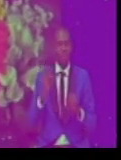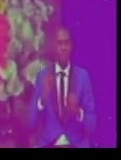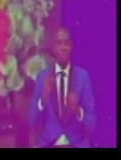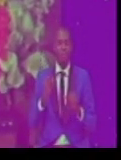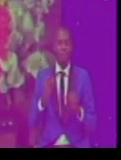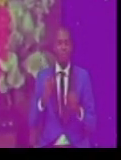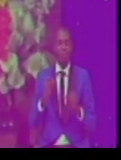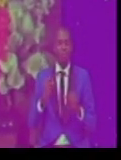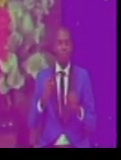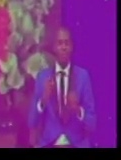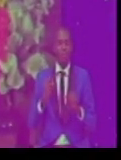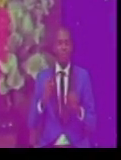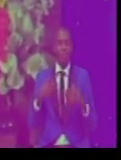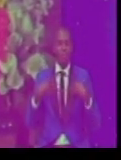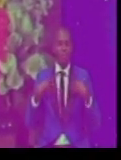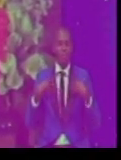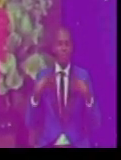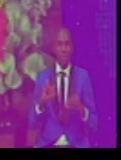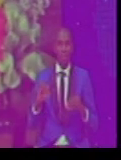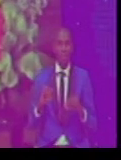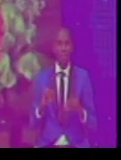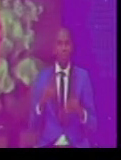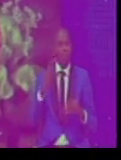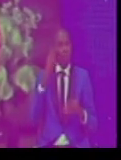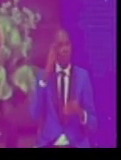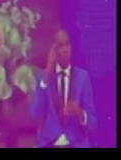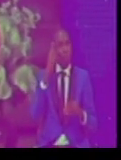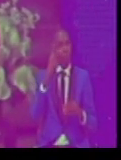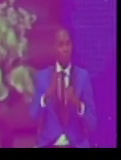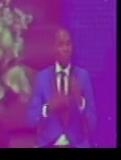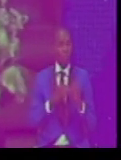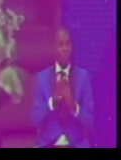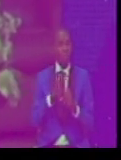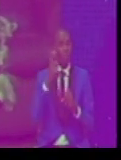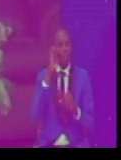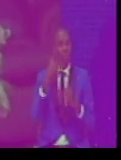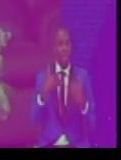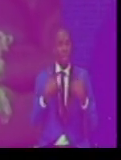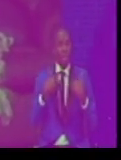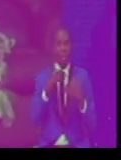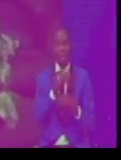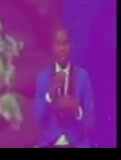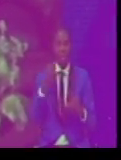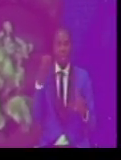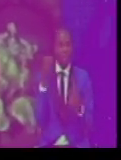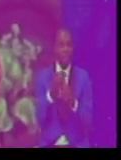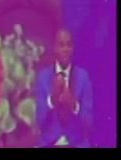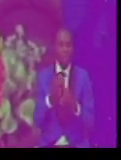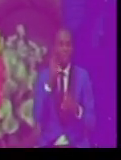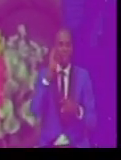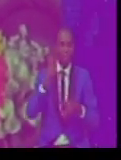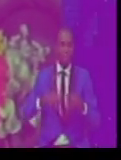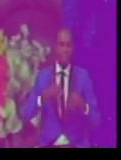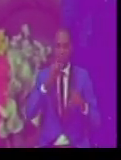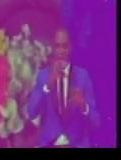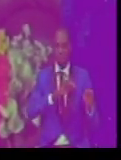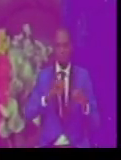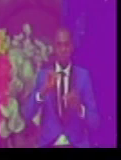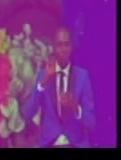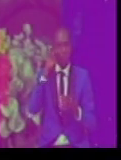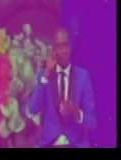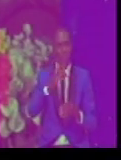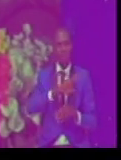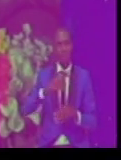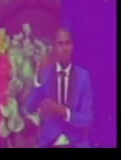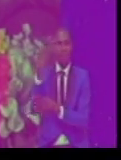Lord. I have an accident over 2 years with this my right hand, which I cannot lift up. I cannot take something. I cannot take it back.